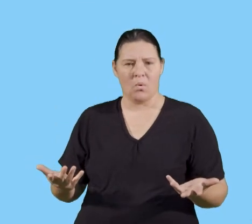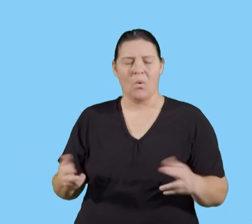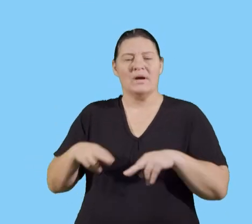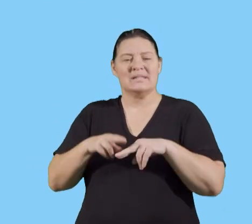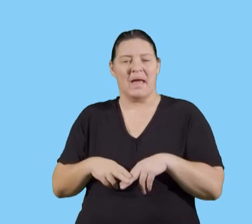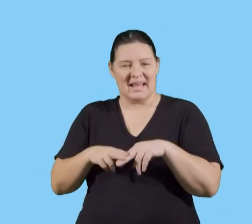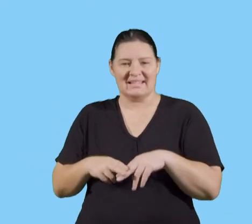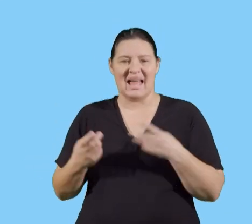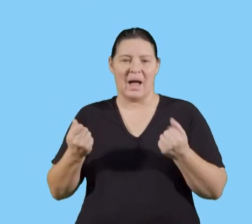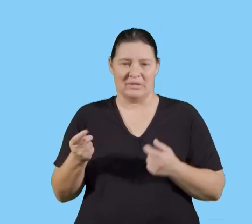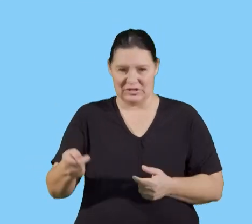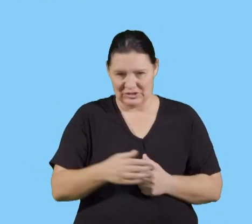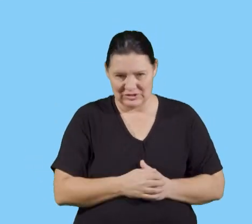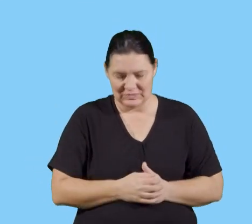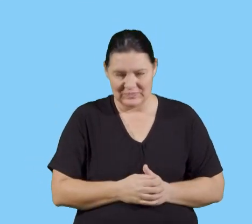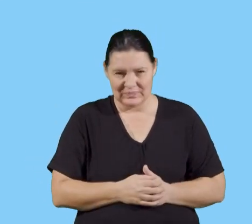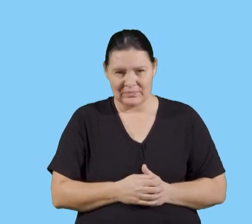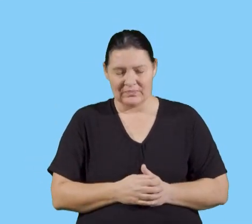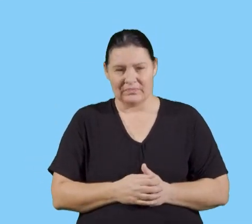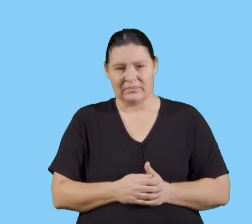on the amounts that are owing.